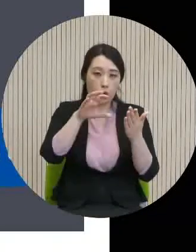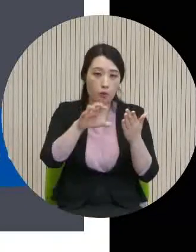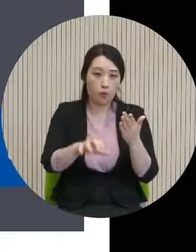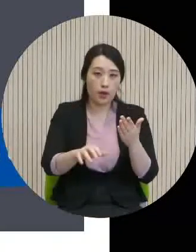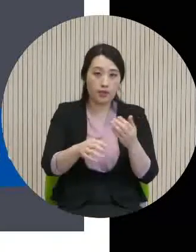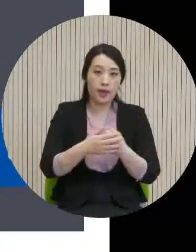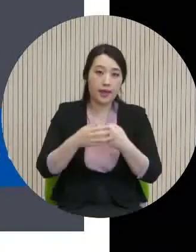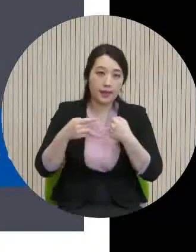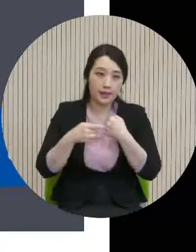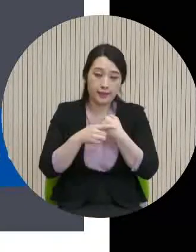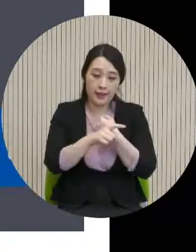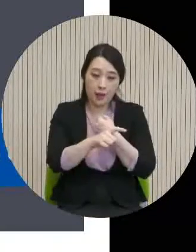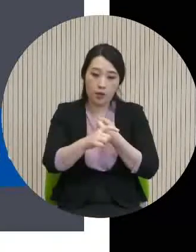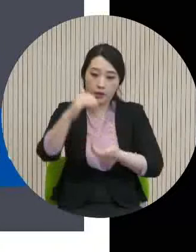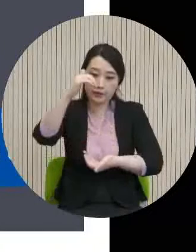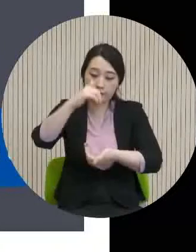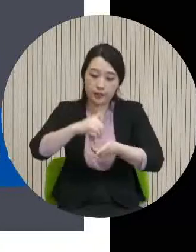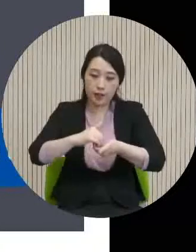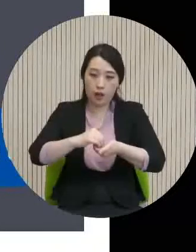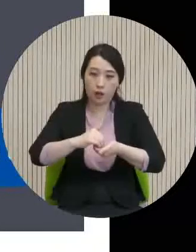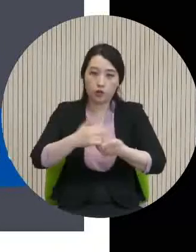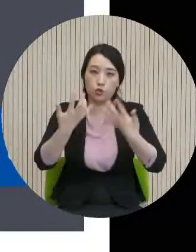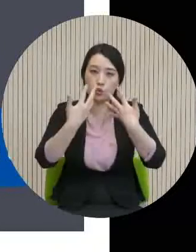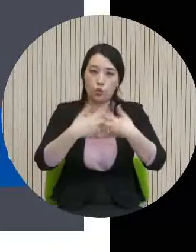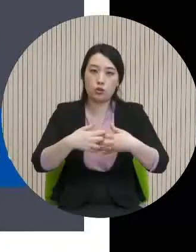will be deemed to be void.